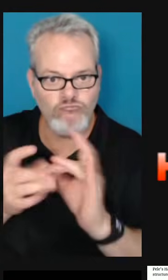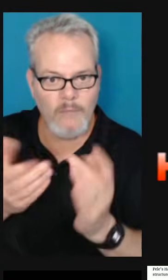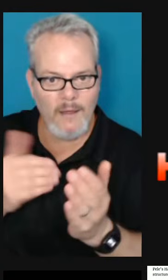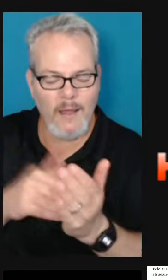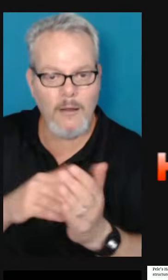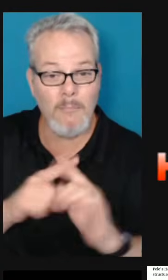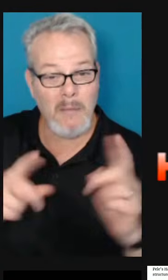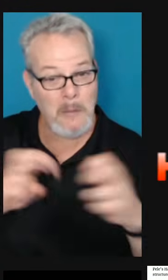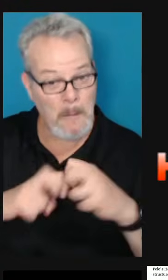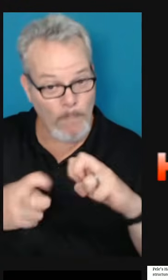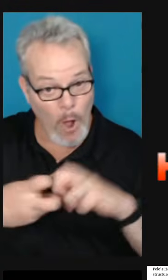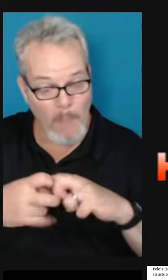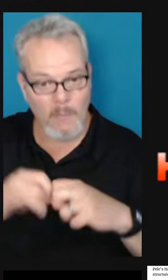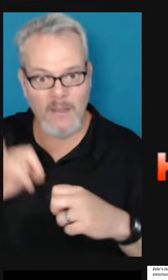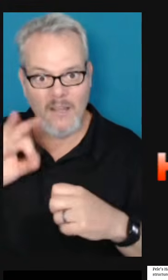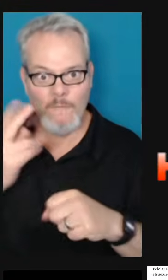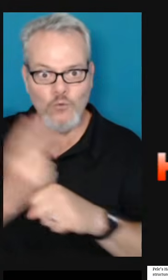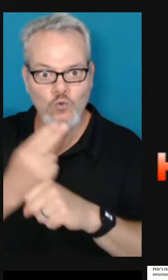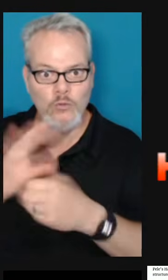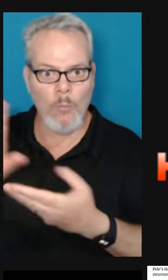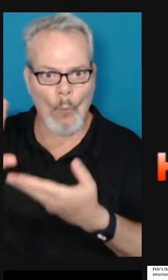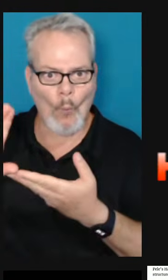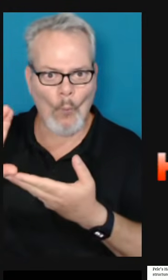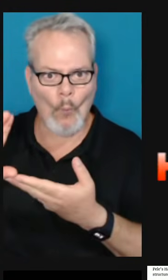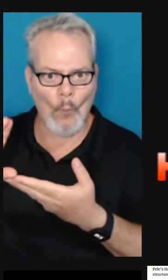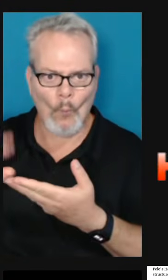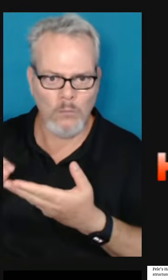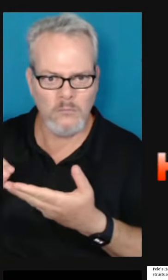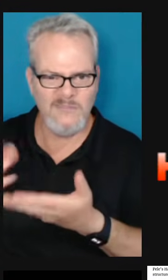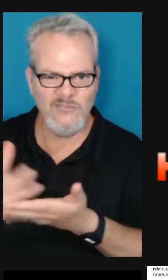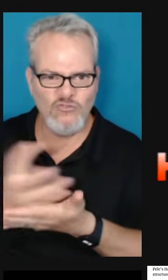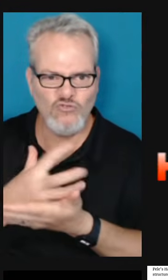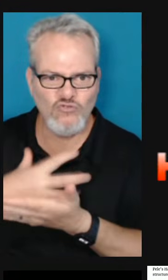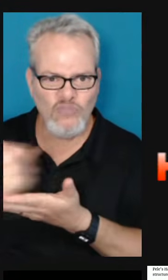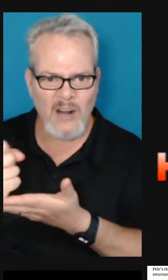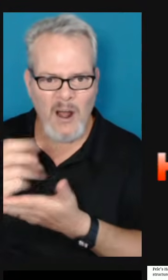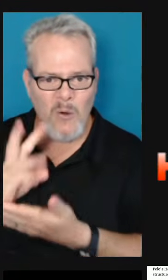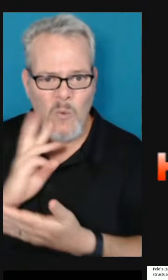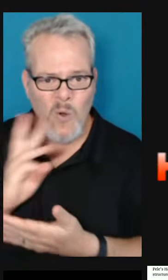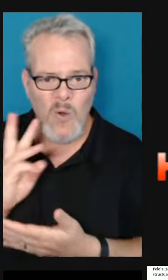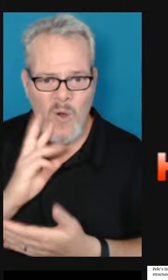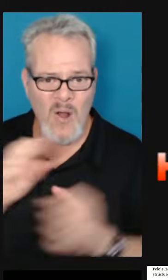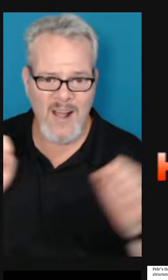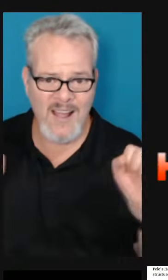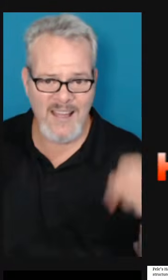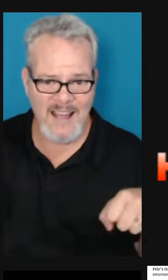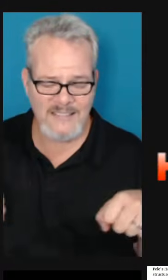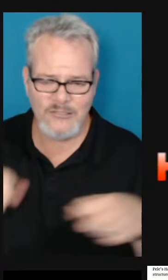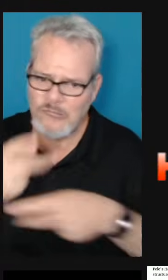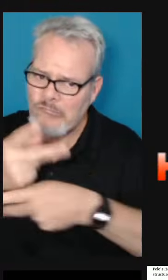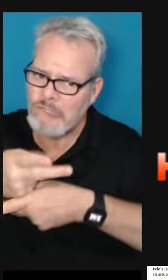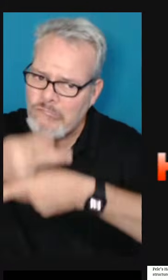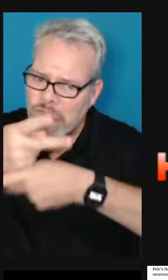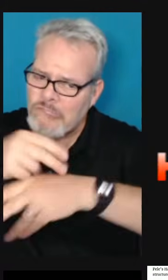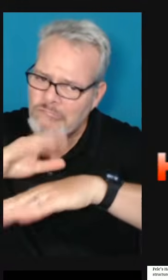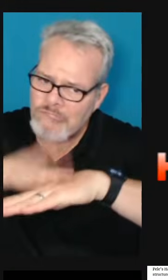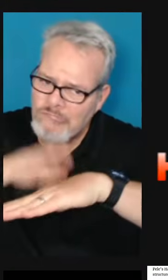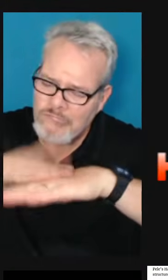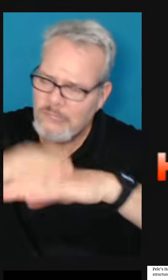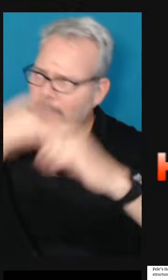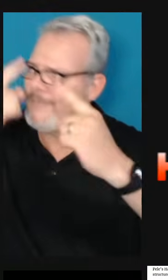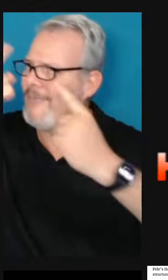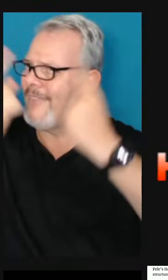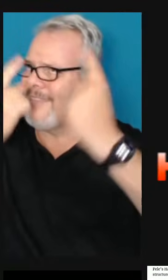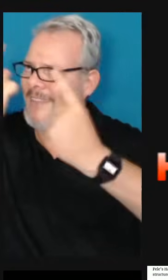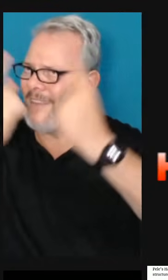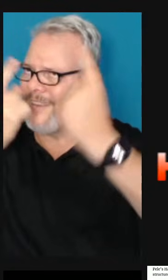water to wash everything off and your downspot's not connected, you're going to run out of water. So you have to worry about that a little bit as well, especially, up